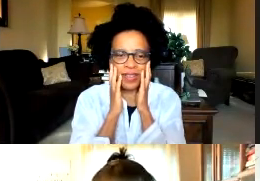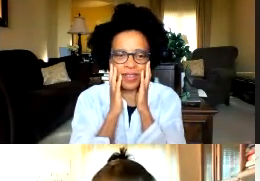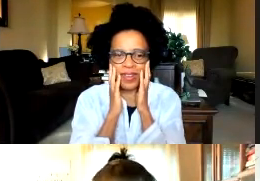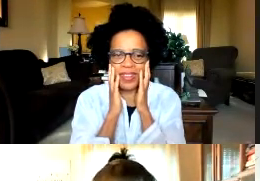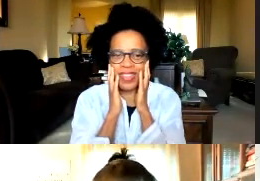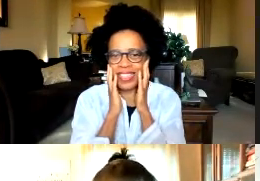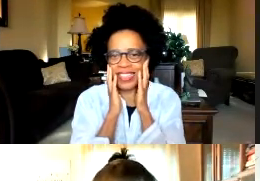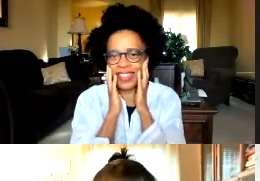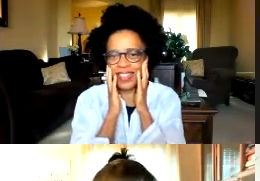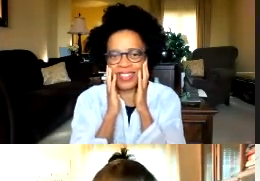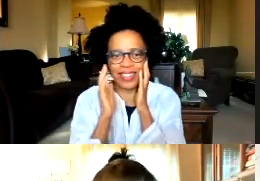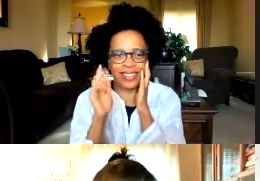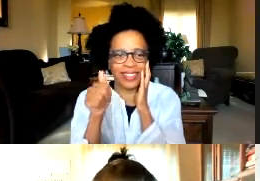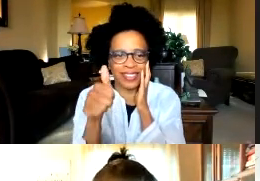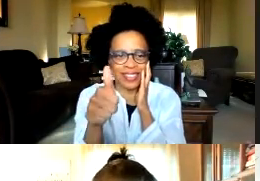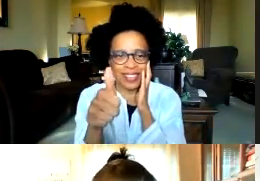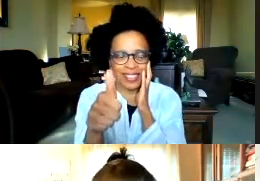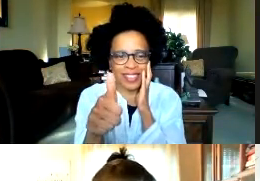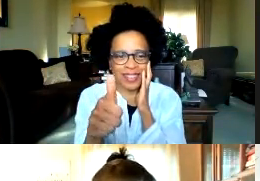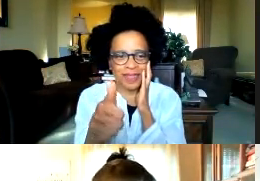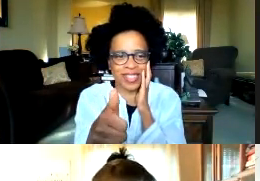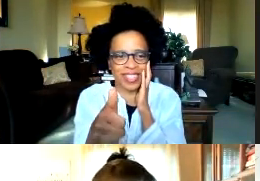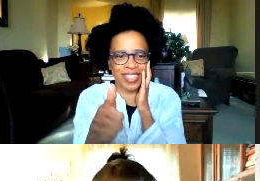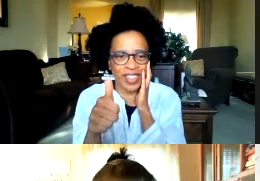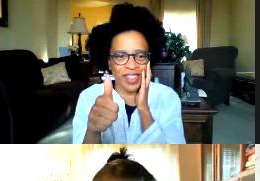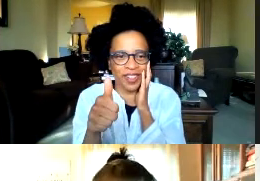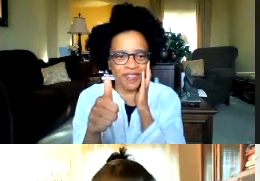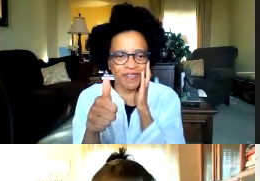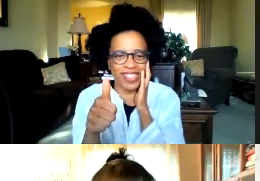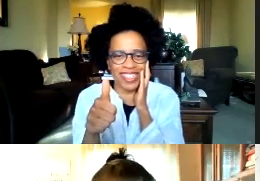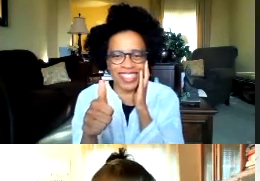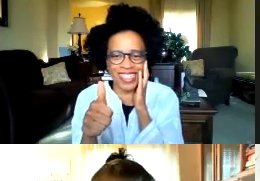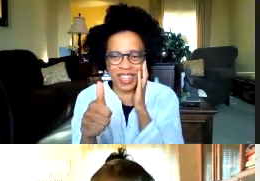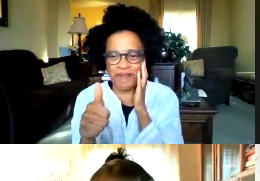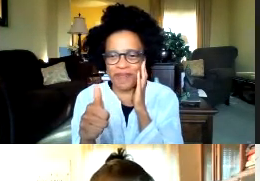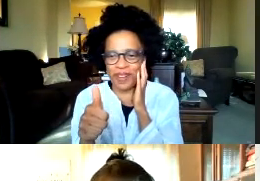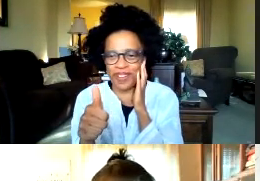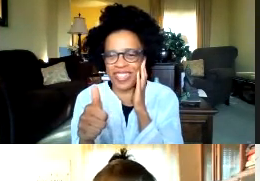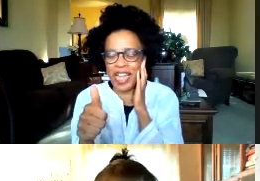you, and you all are seeing each other. And I'm seeing the love